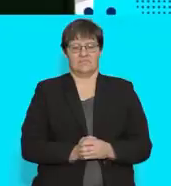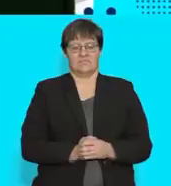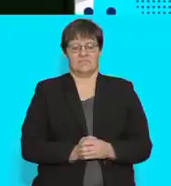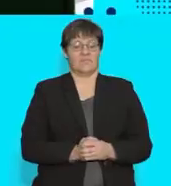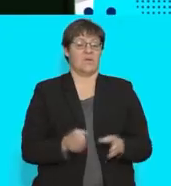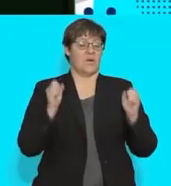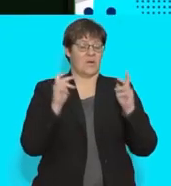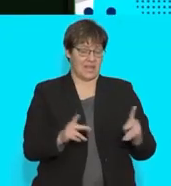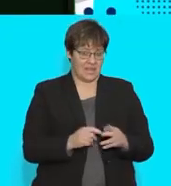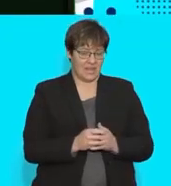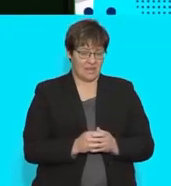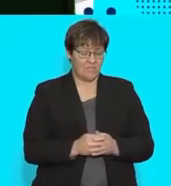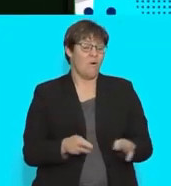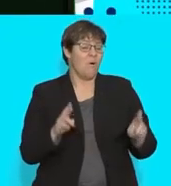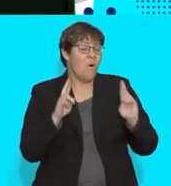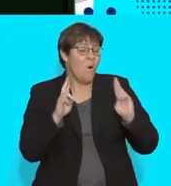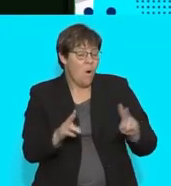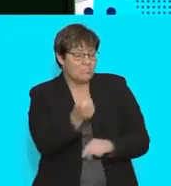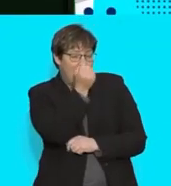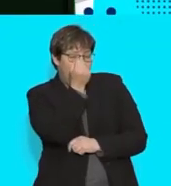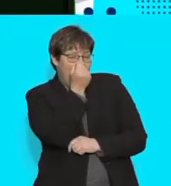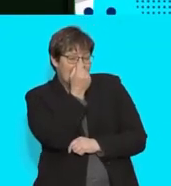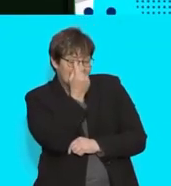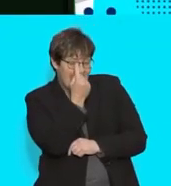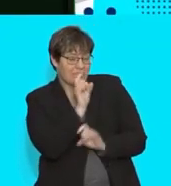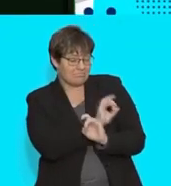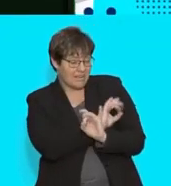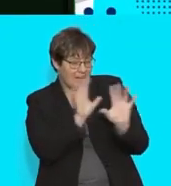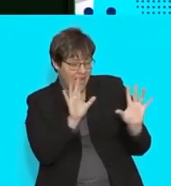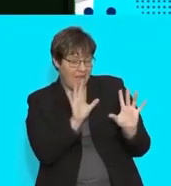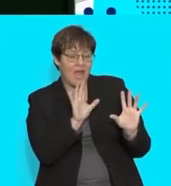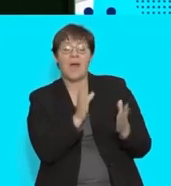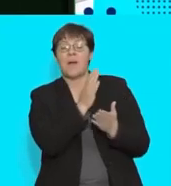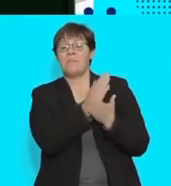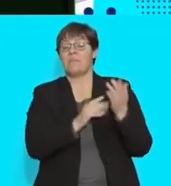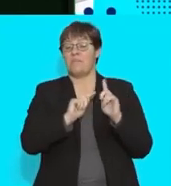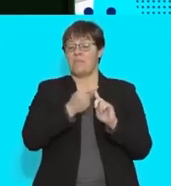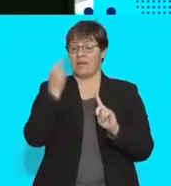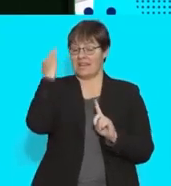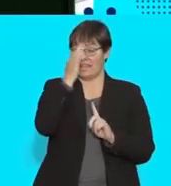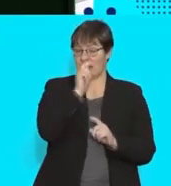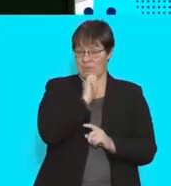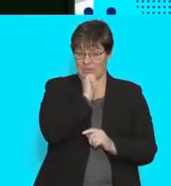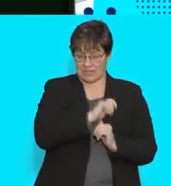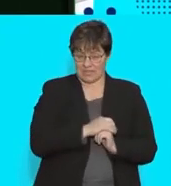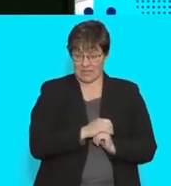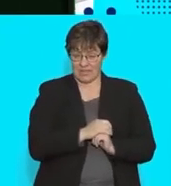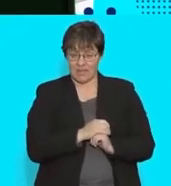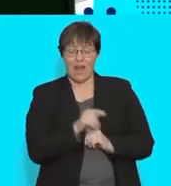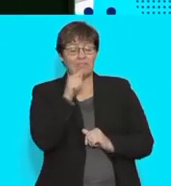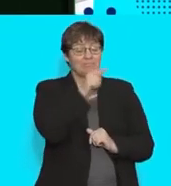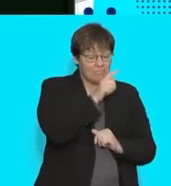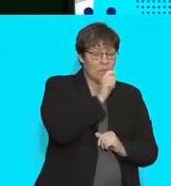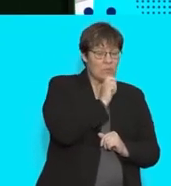parallelogram. All right, guys, I really hope now you understand how to use the midpoint theorem and when do you